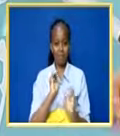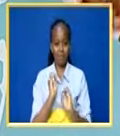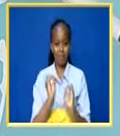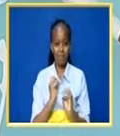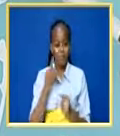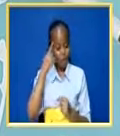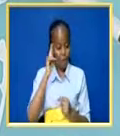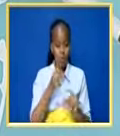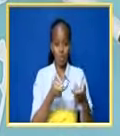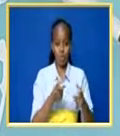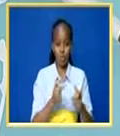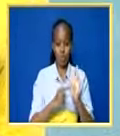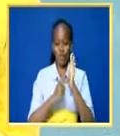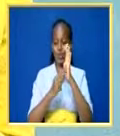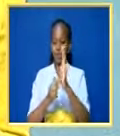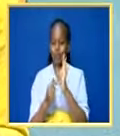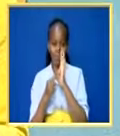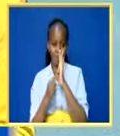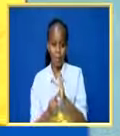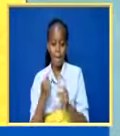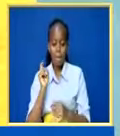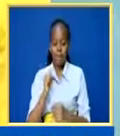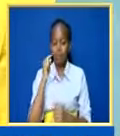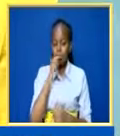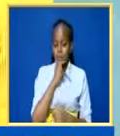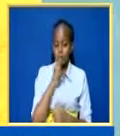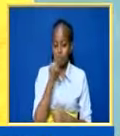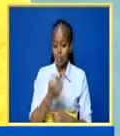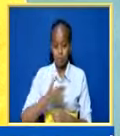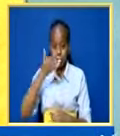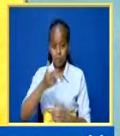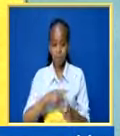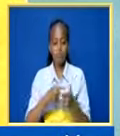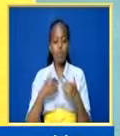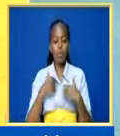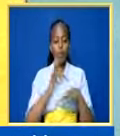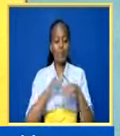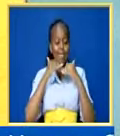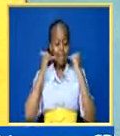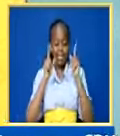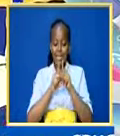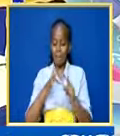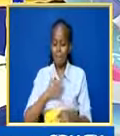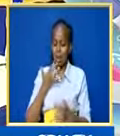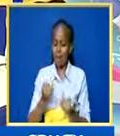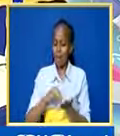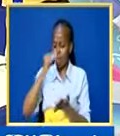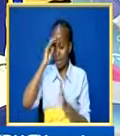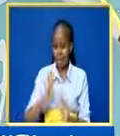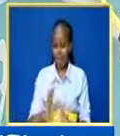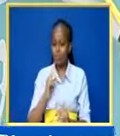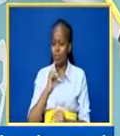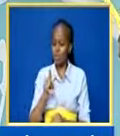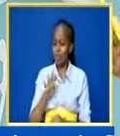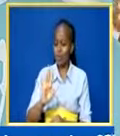It's you for the studio. You use it to brush your teeth every day so that you can have a lovely smile like mine. Lana, are you sure it's not hers? Just look